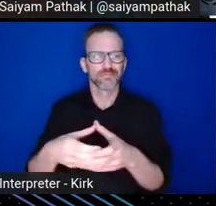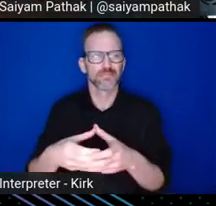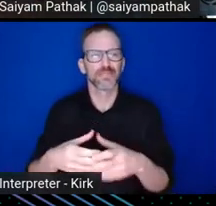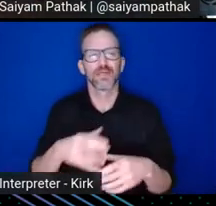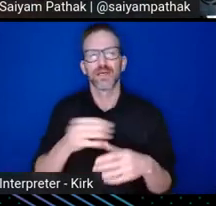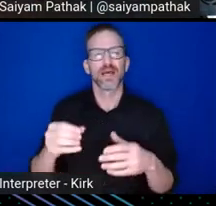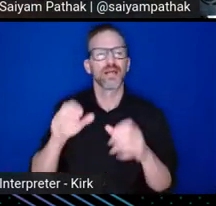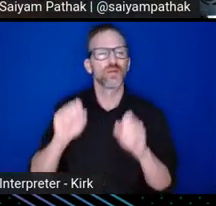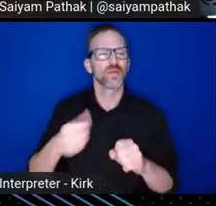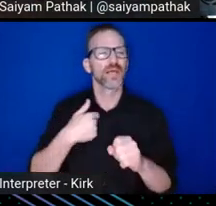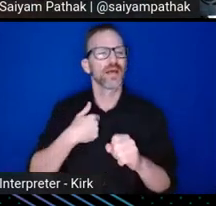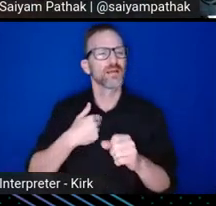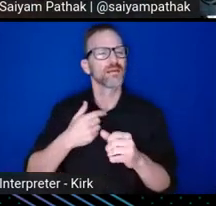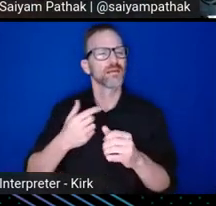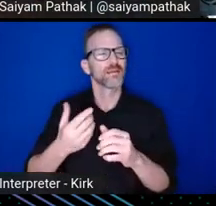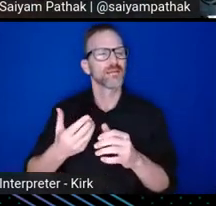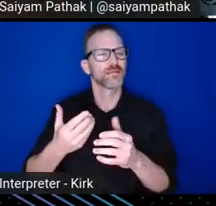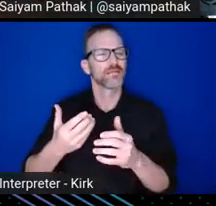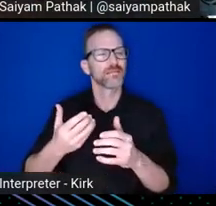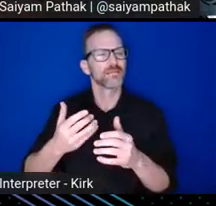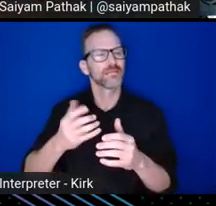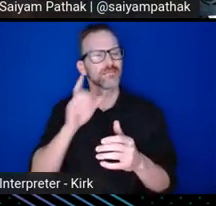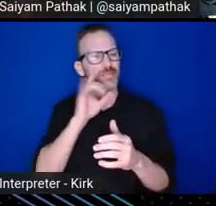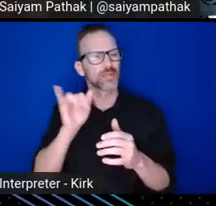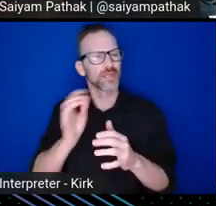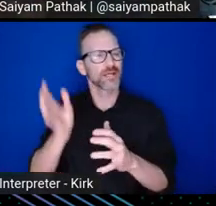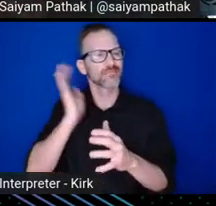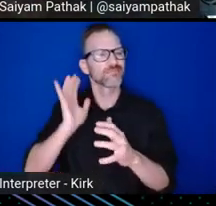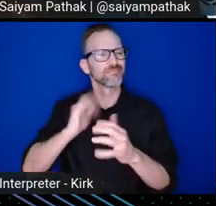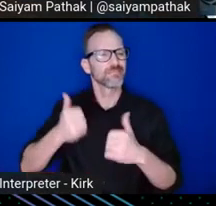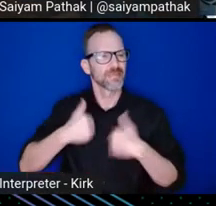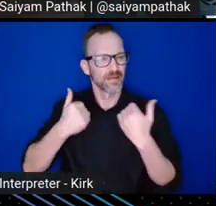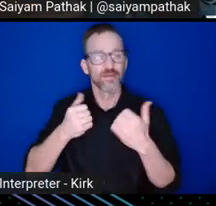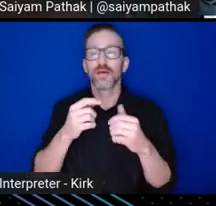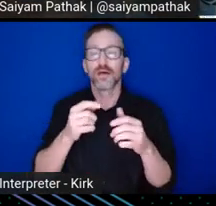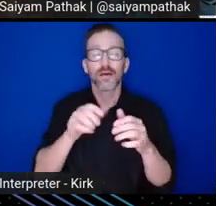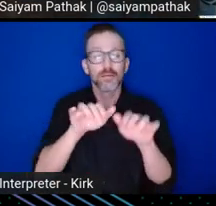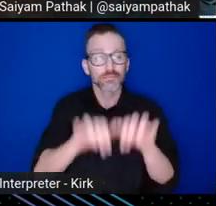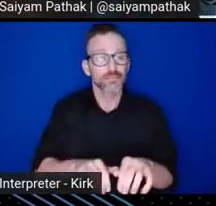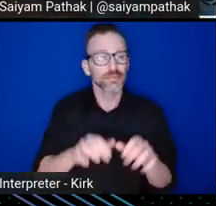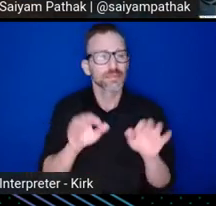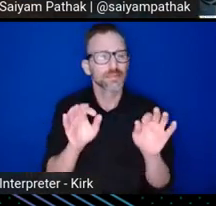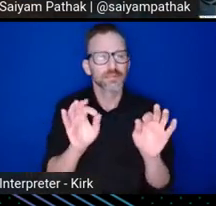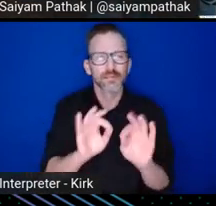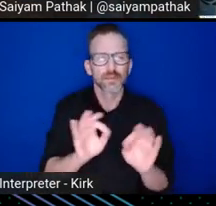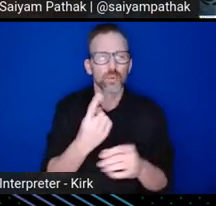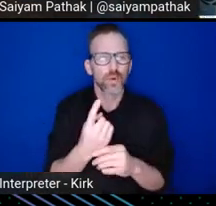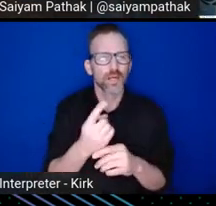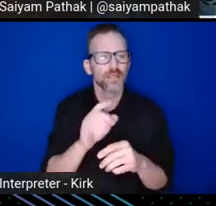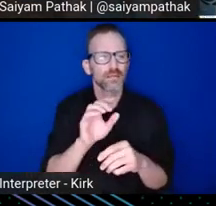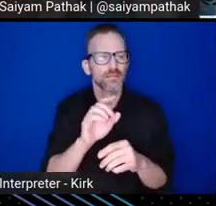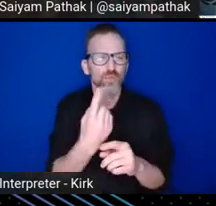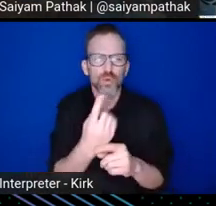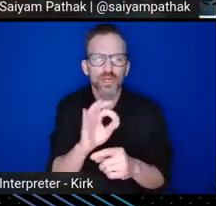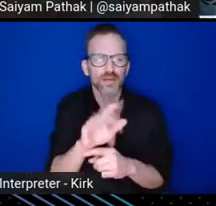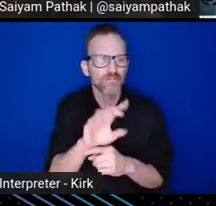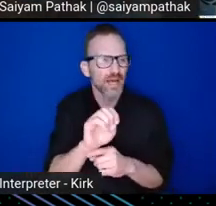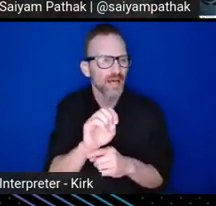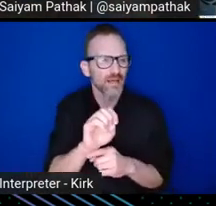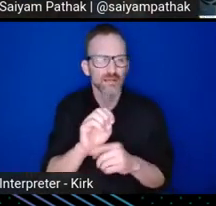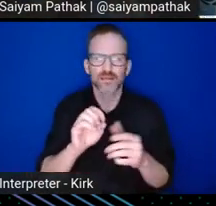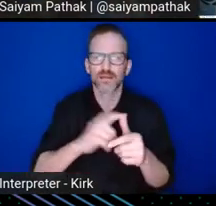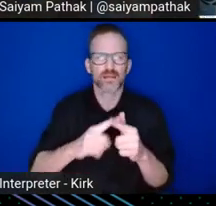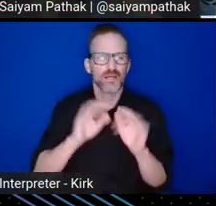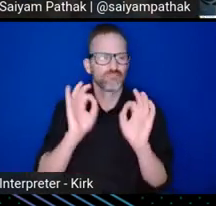experience, because you just have to write a small file and everything is done. So let's